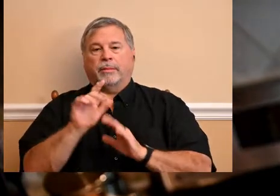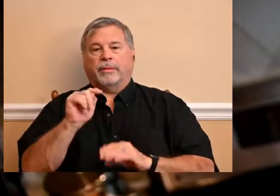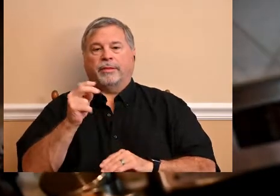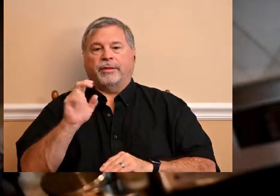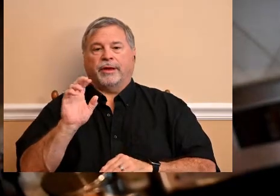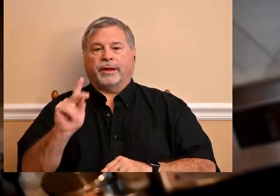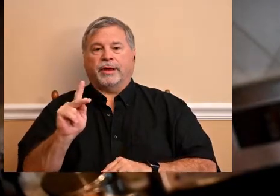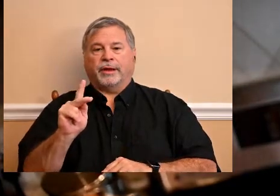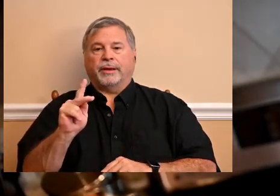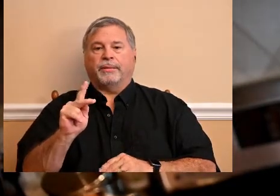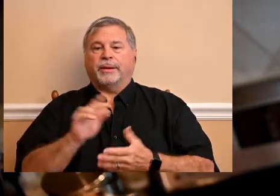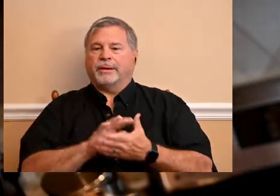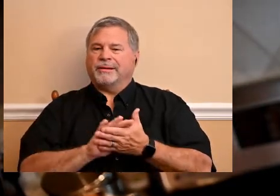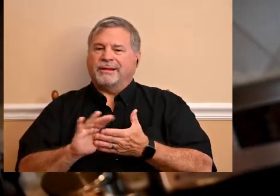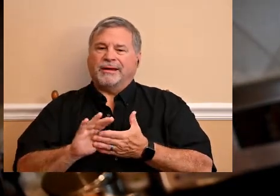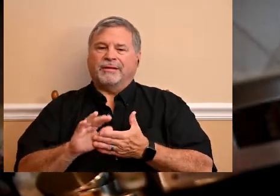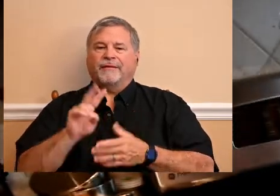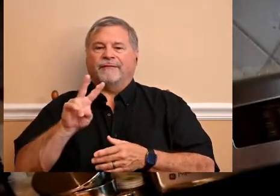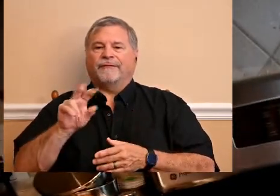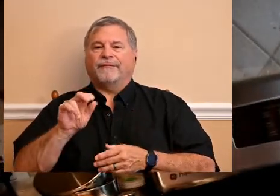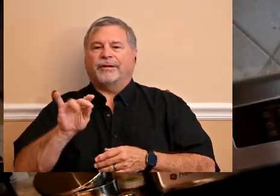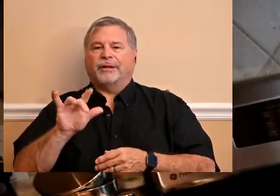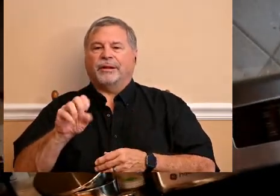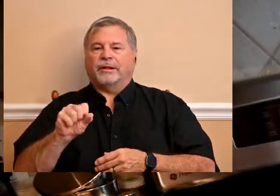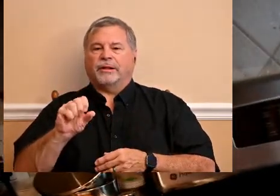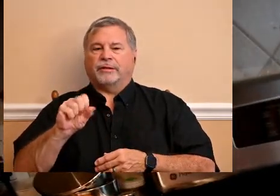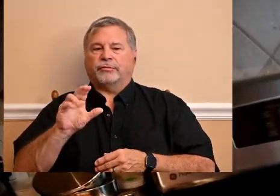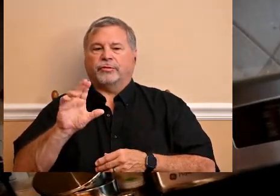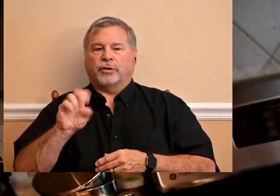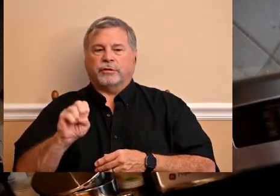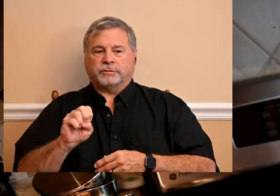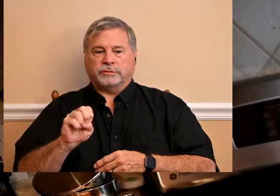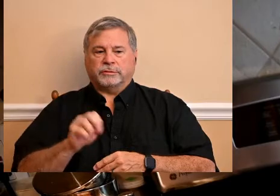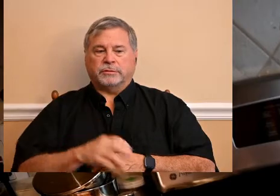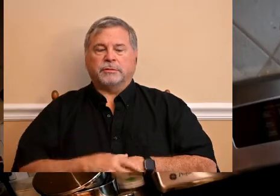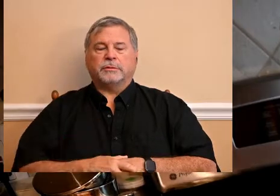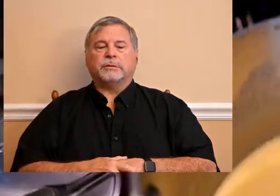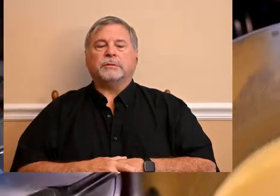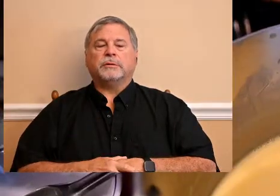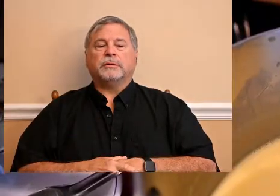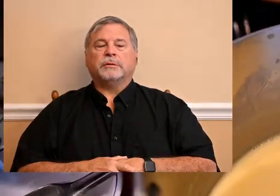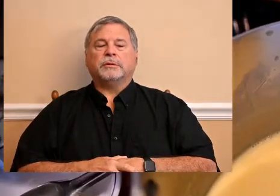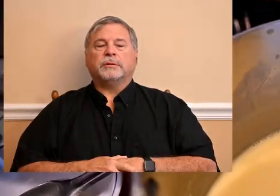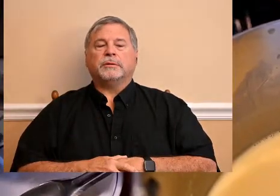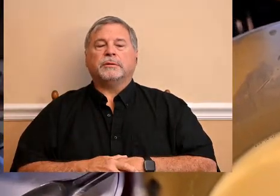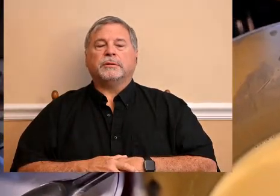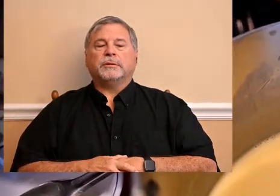And it's going to thicken up and make a very nice vanilla sauce.